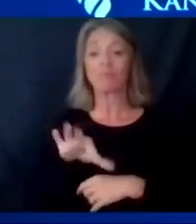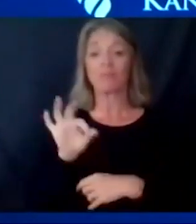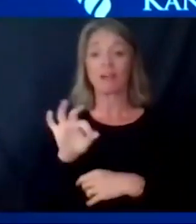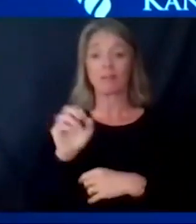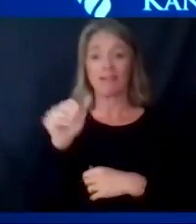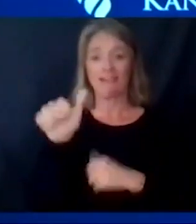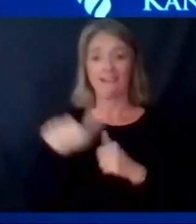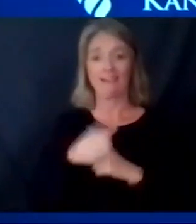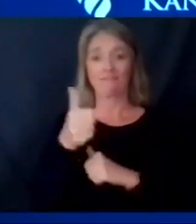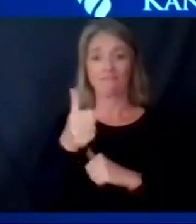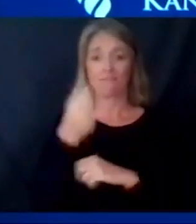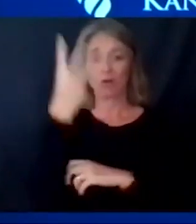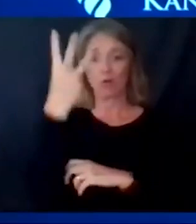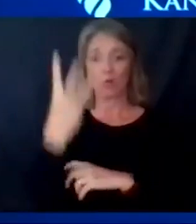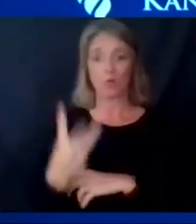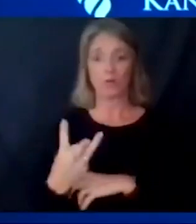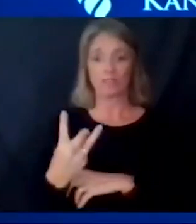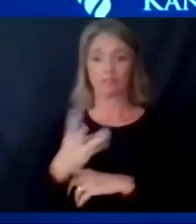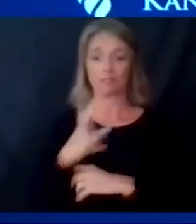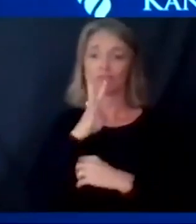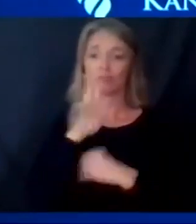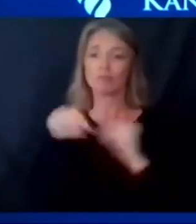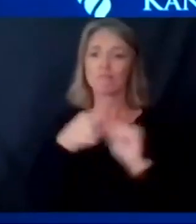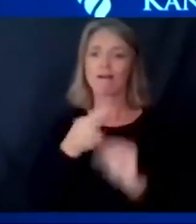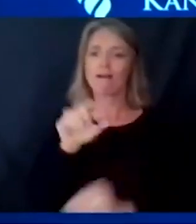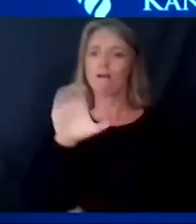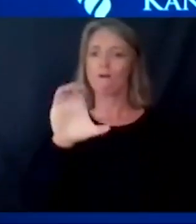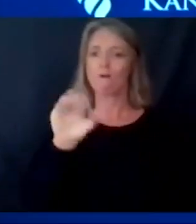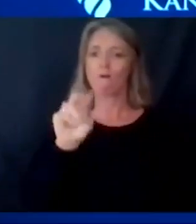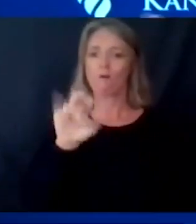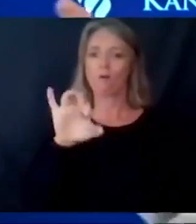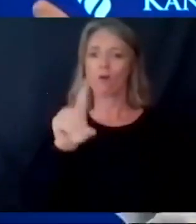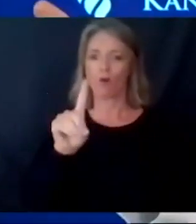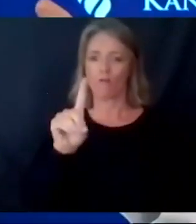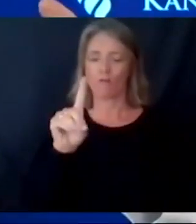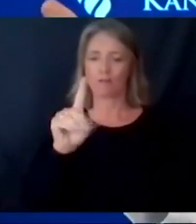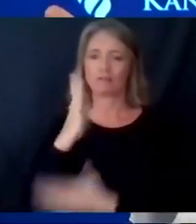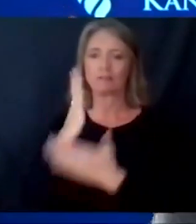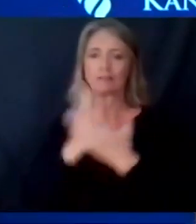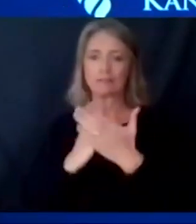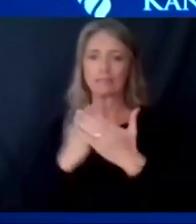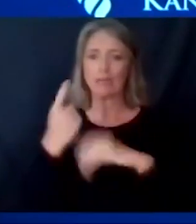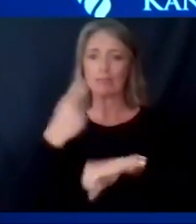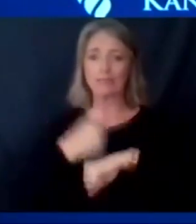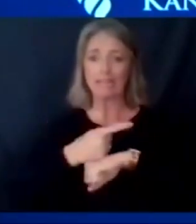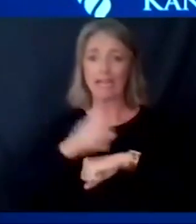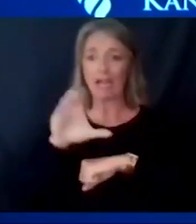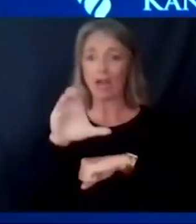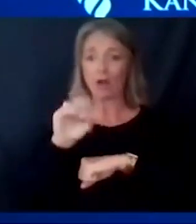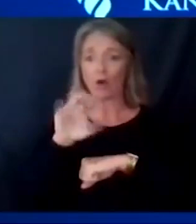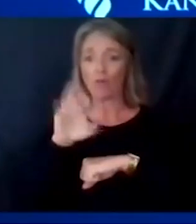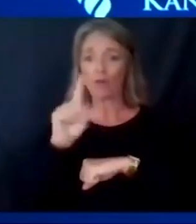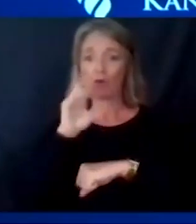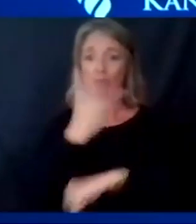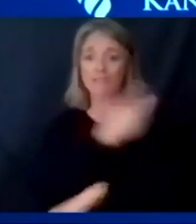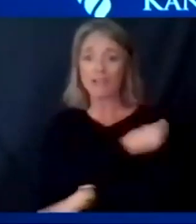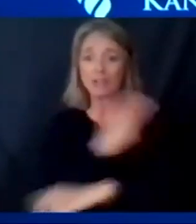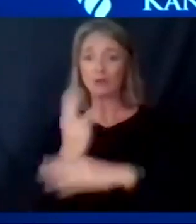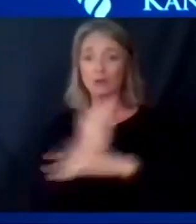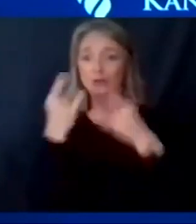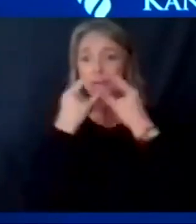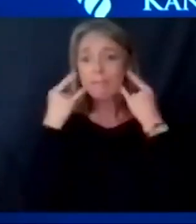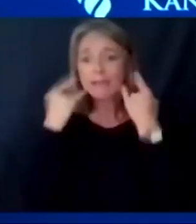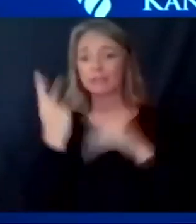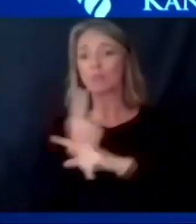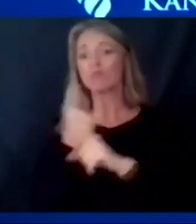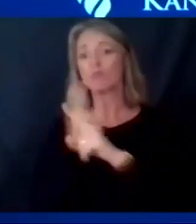things COVID, and someday if COVID will finally relent because we've all been vaccinated and wear our masks appropriately, we're going to be doing some deep